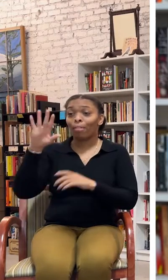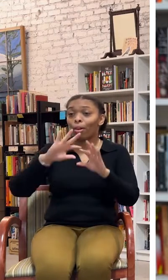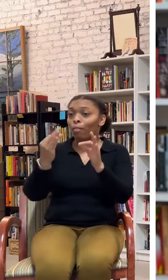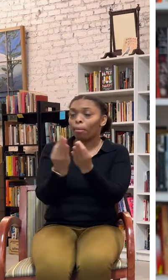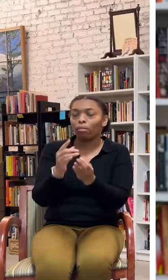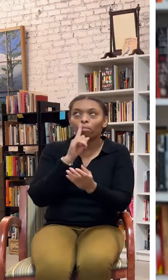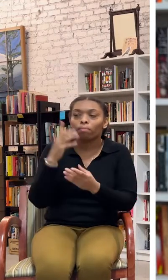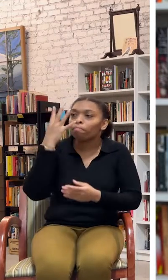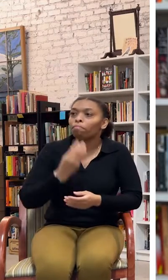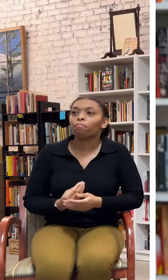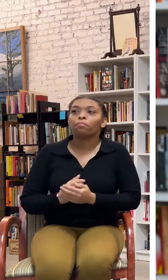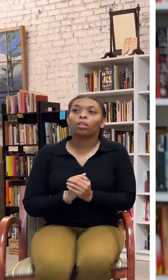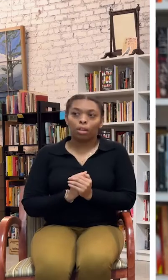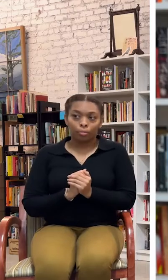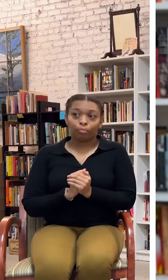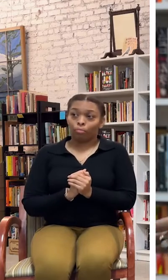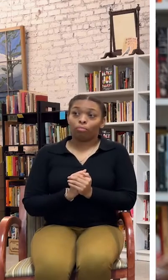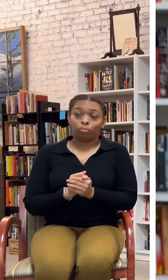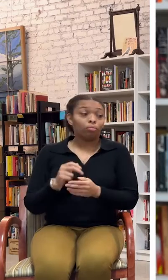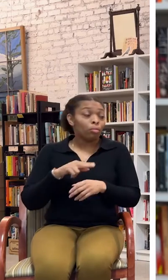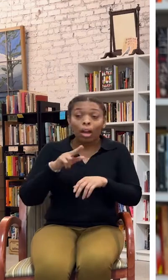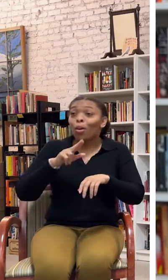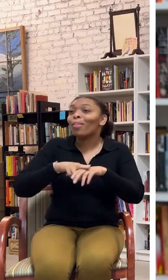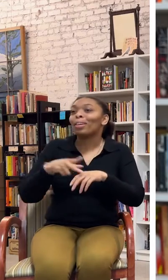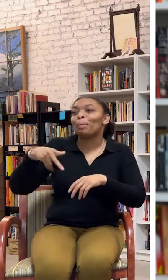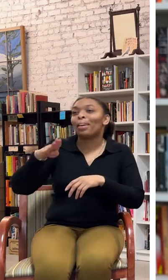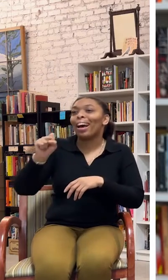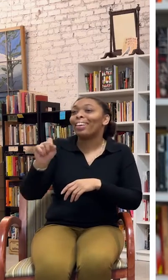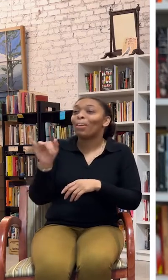been really beautiful. And of course, like PBS and all of you